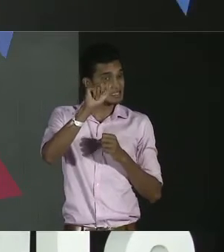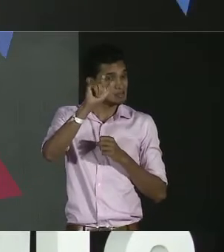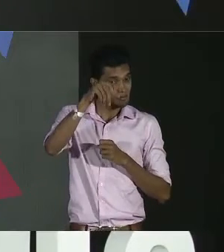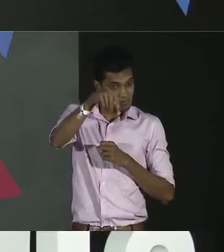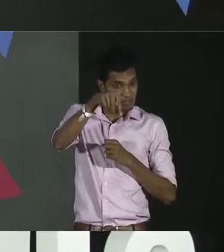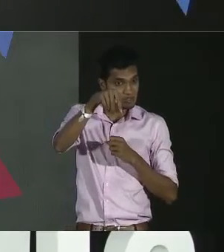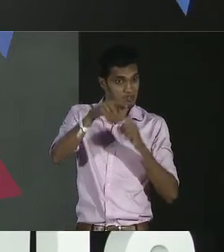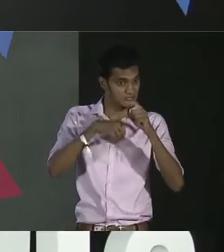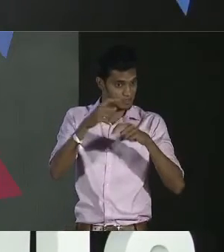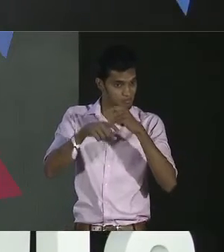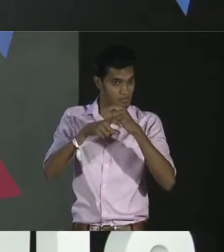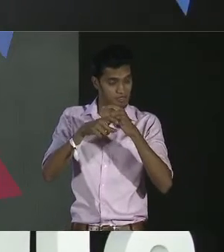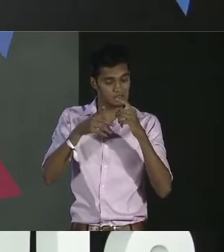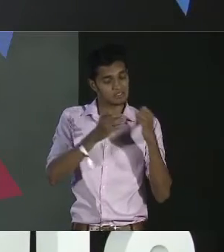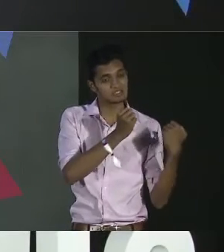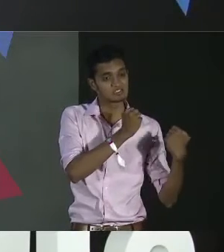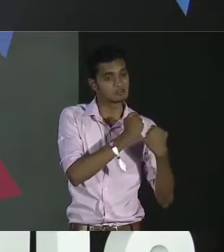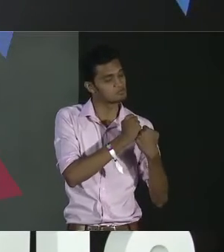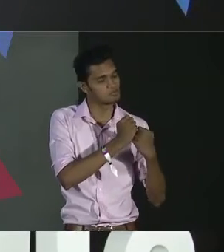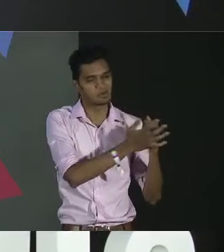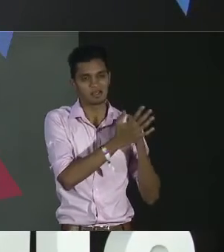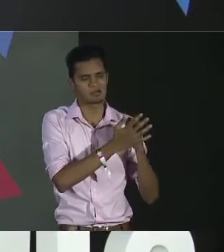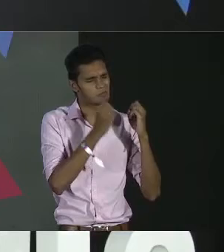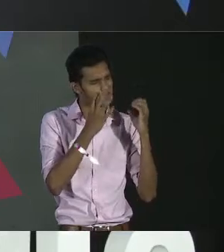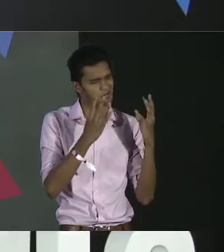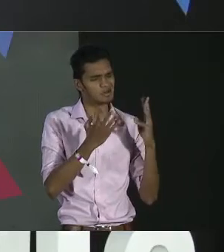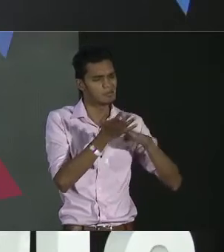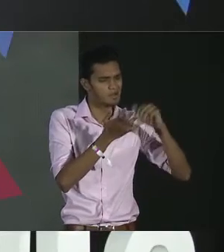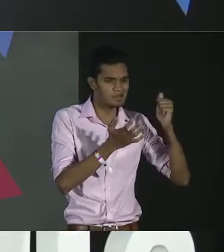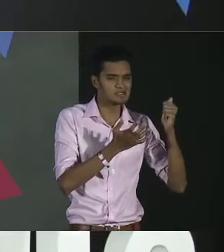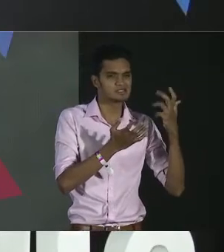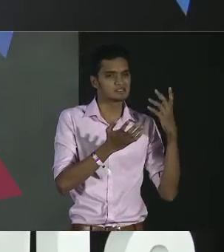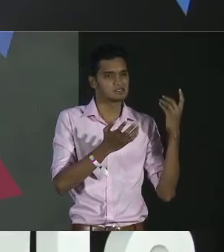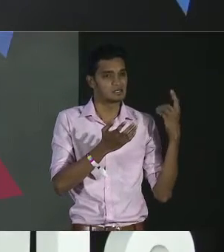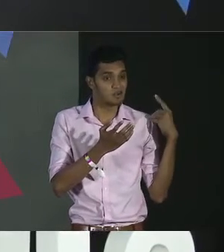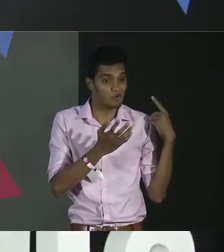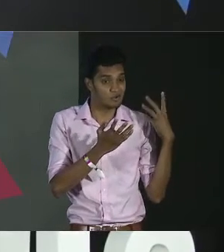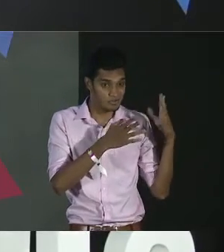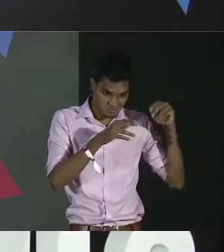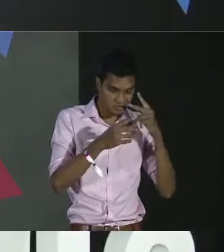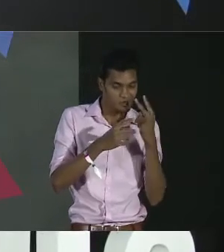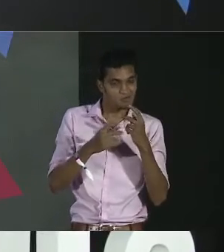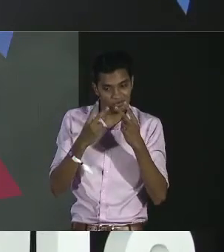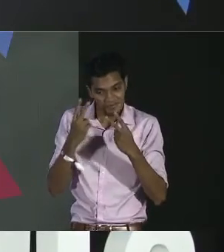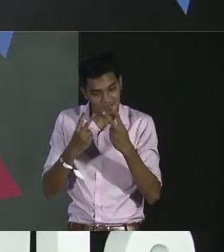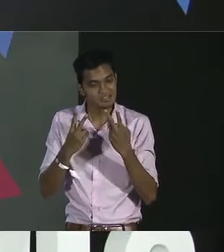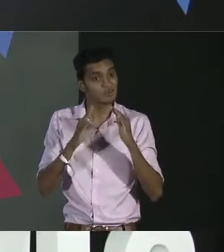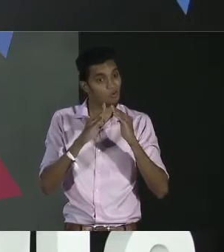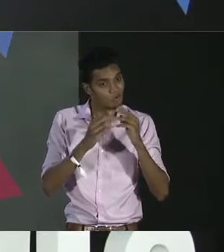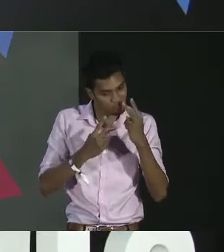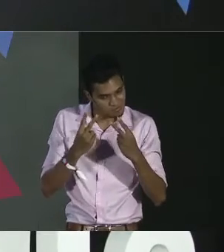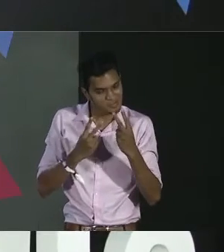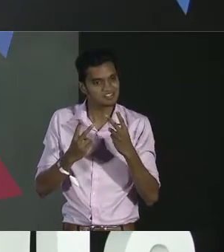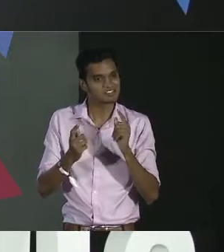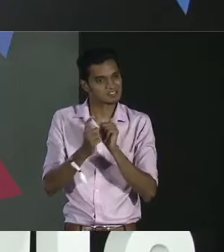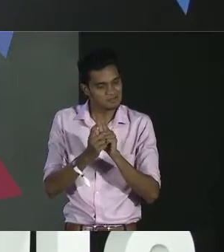My colleagues and my friends would come visit me in the hospital. My managers would come visit me in the hospital or at home and